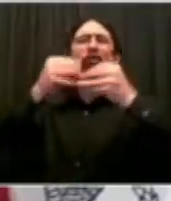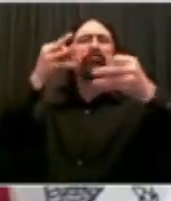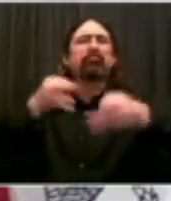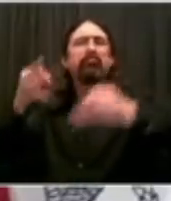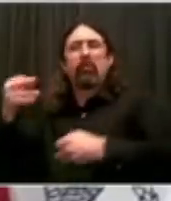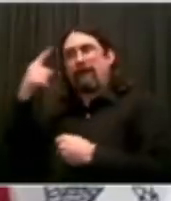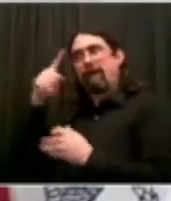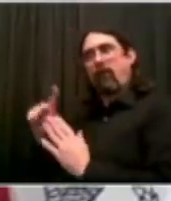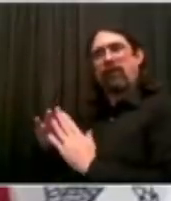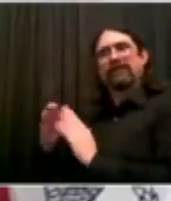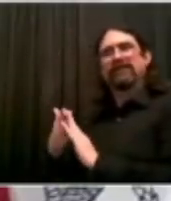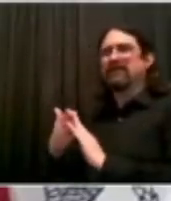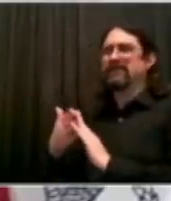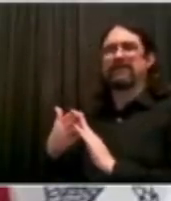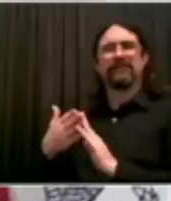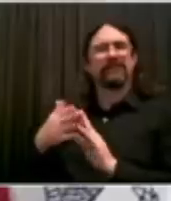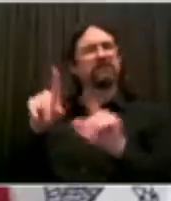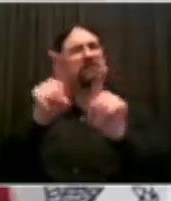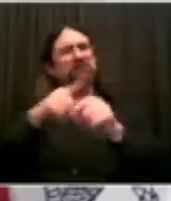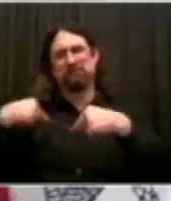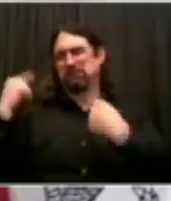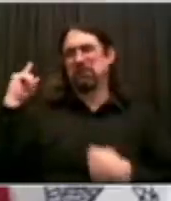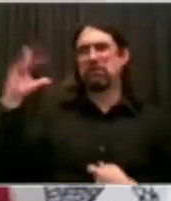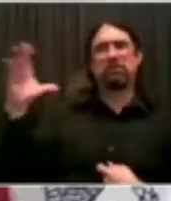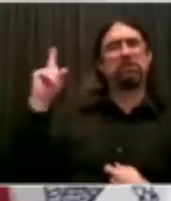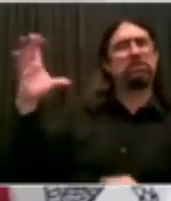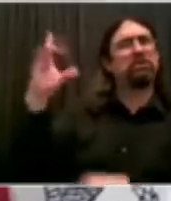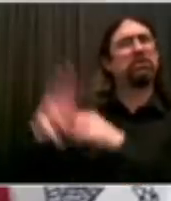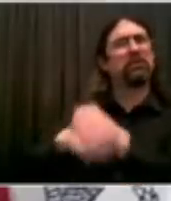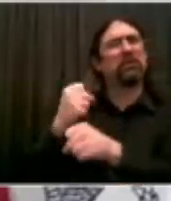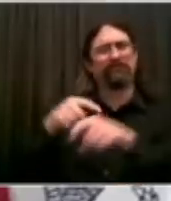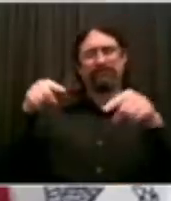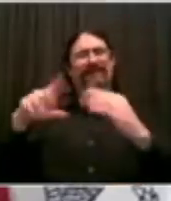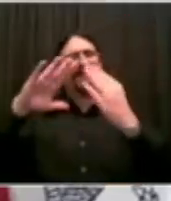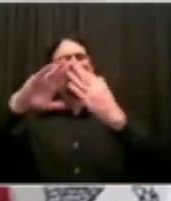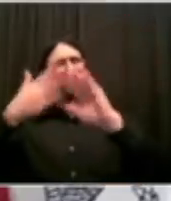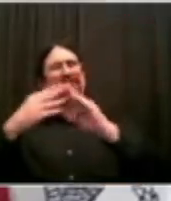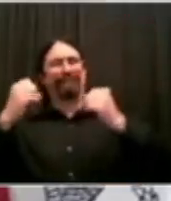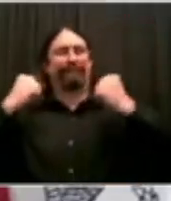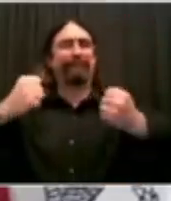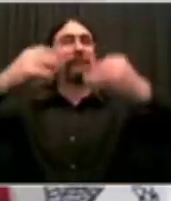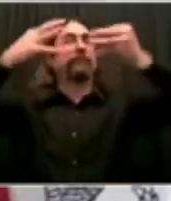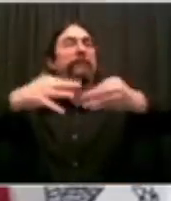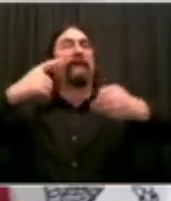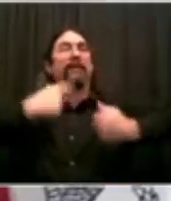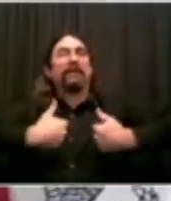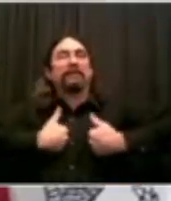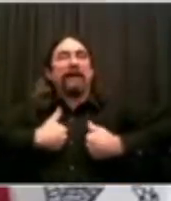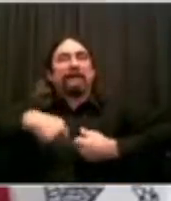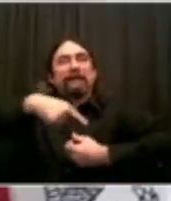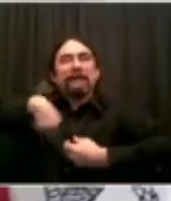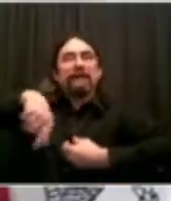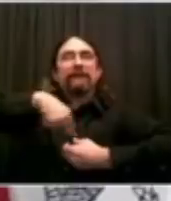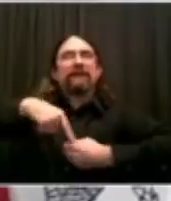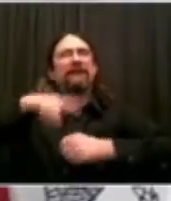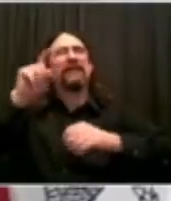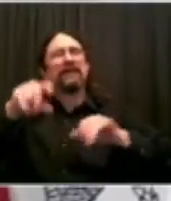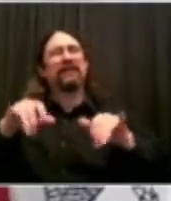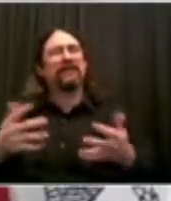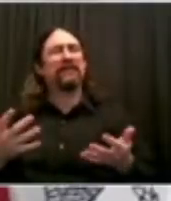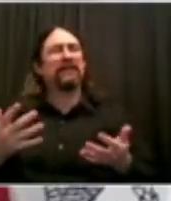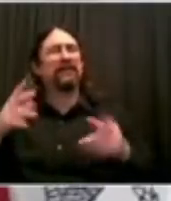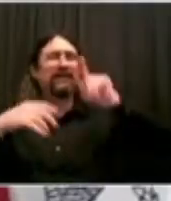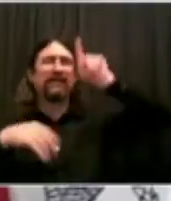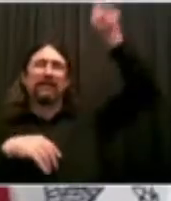to the ground. So we really need to get back to that, especially while Albany's going through some turbulence.